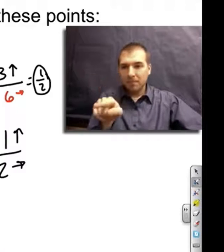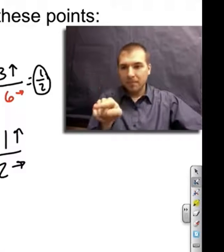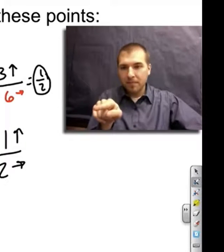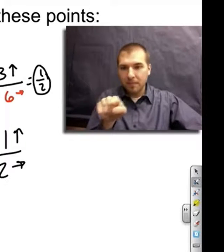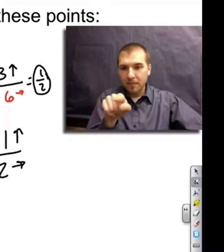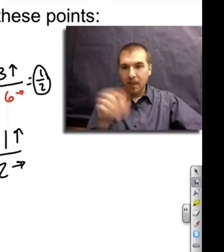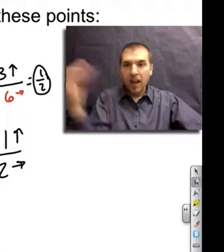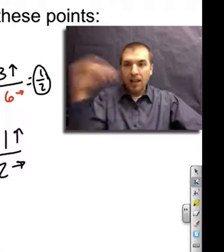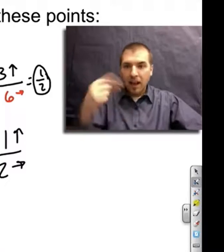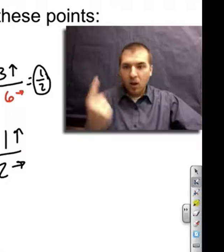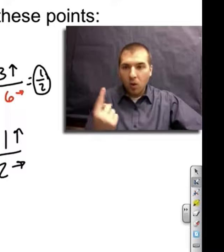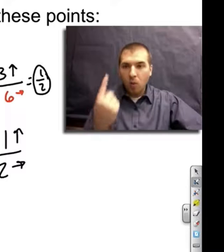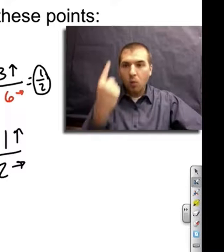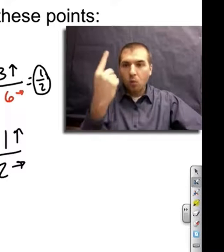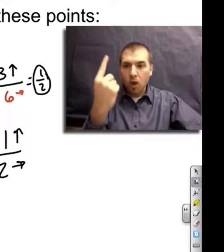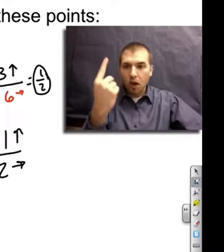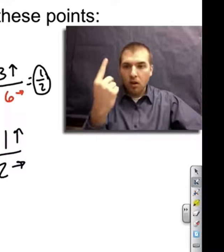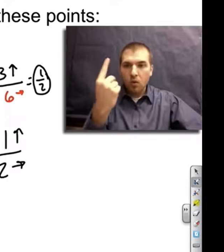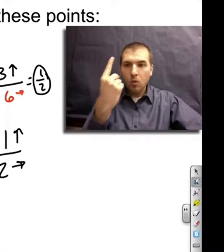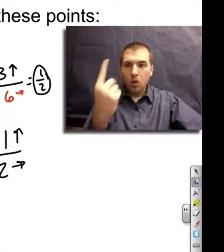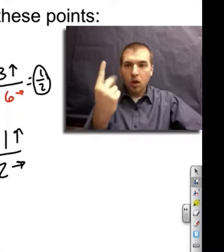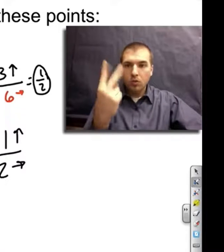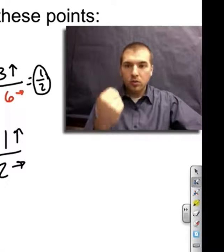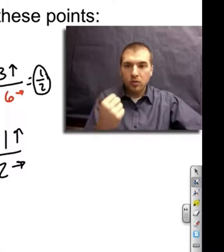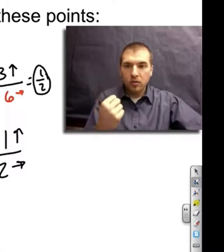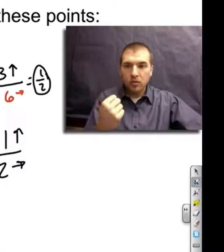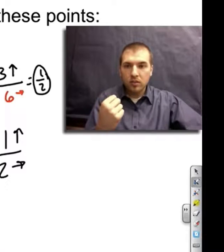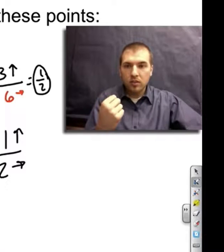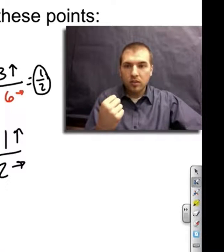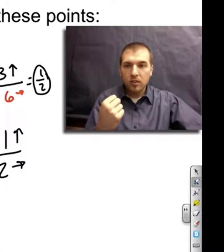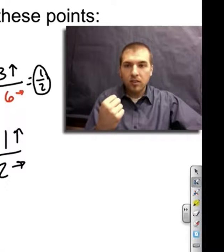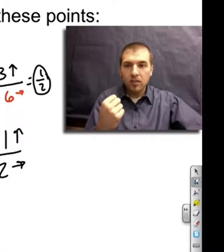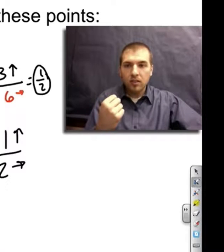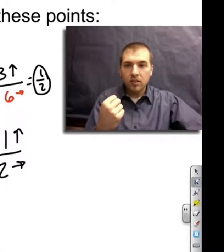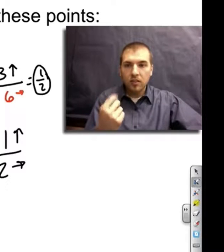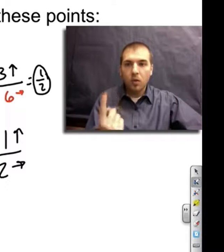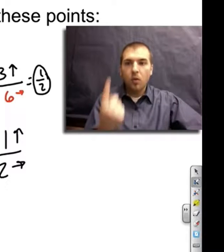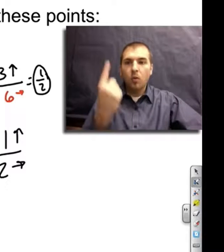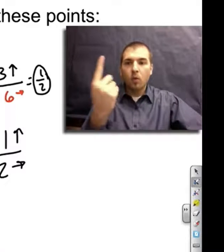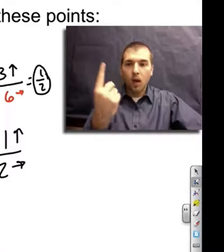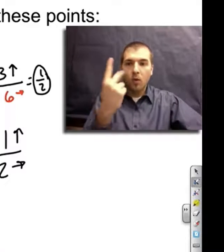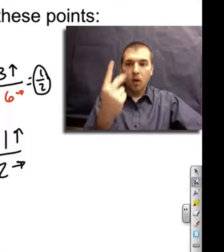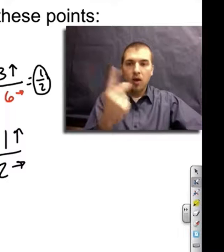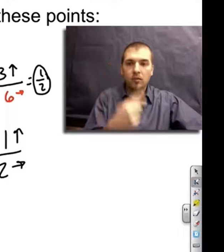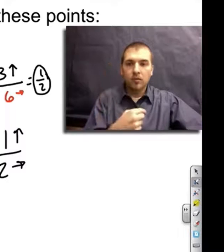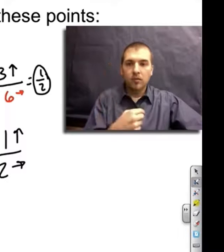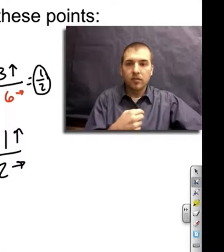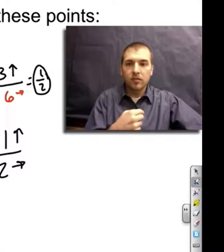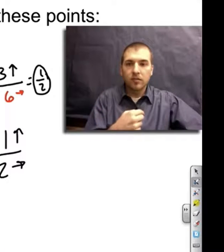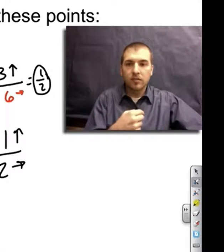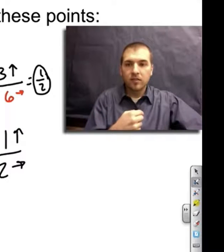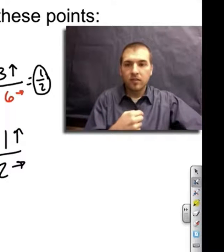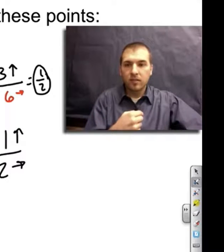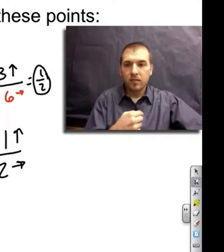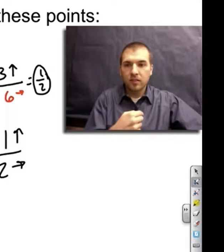how many it goes up the graph and over. So up 1 over 2, you can see that when you use the slope,